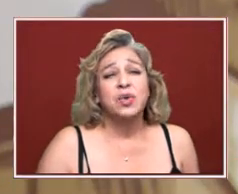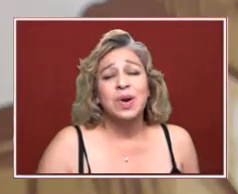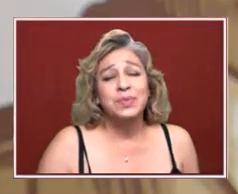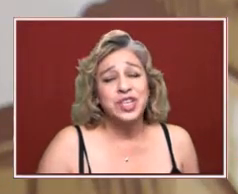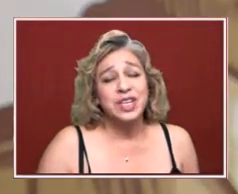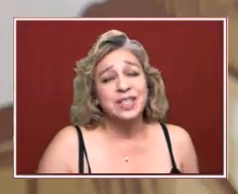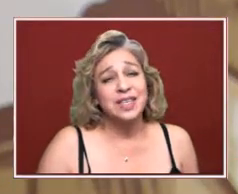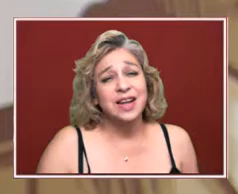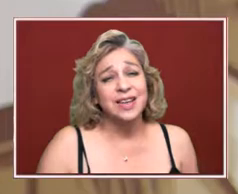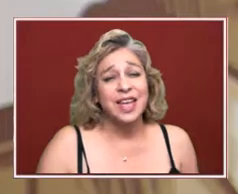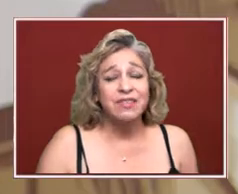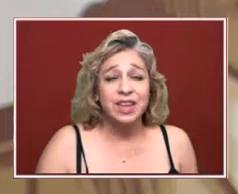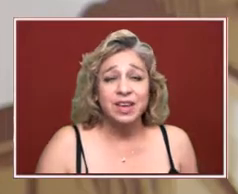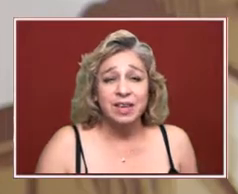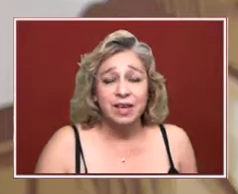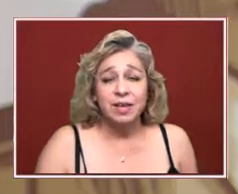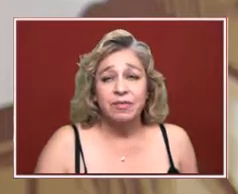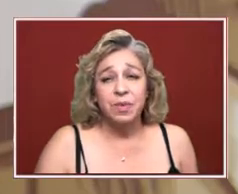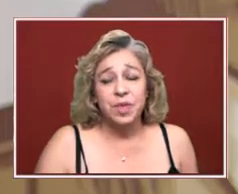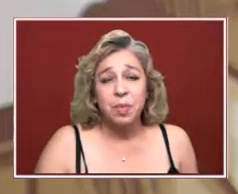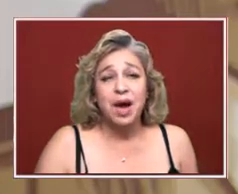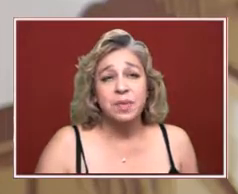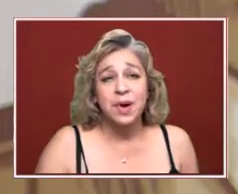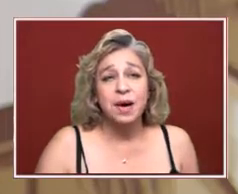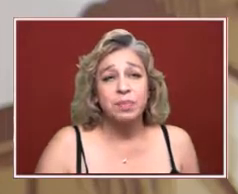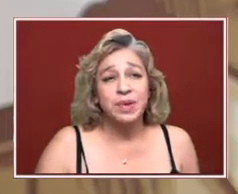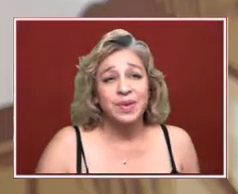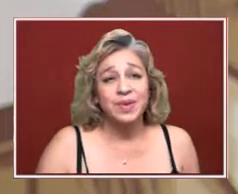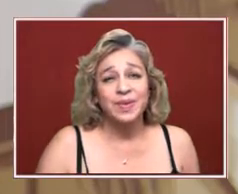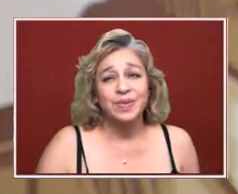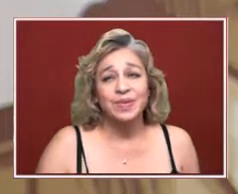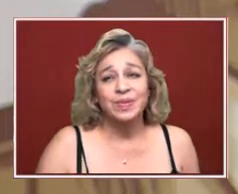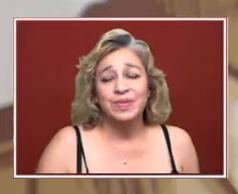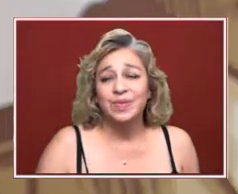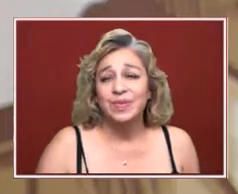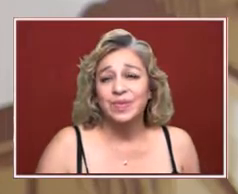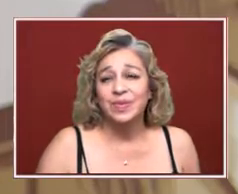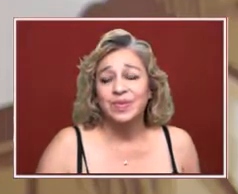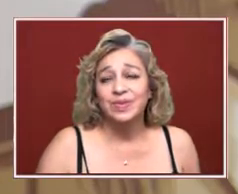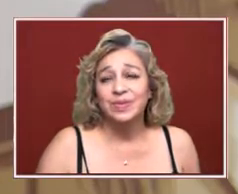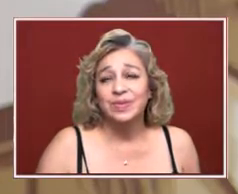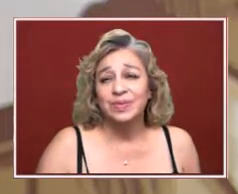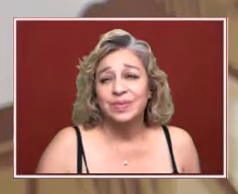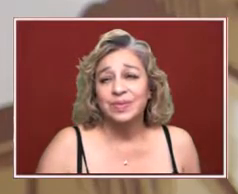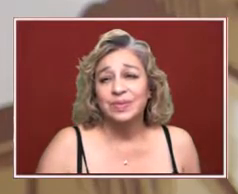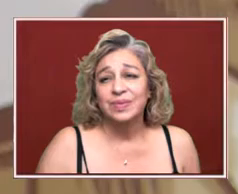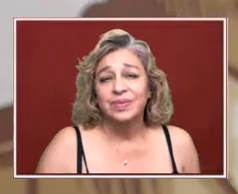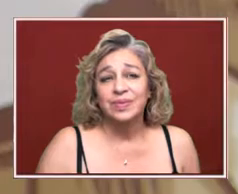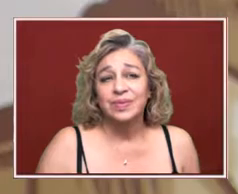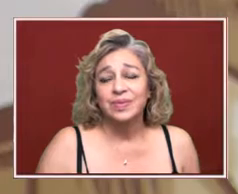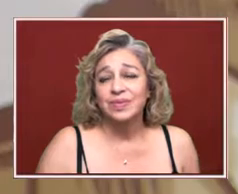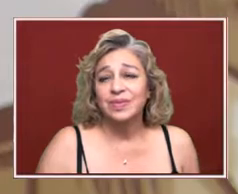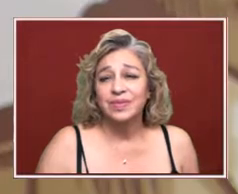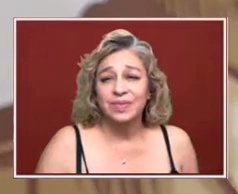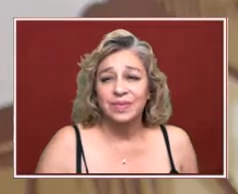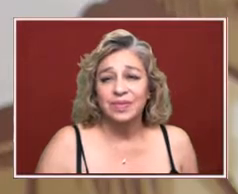And corruption is not given from the bottom up. Arriba. La corrupción se